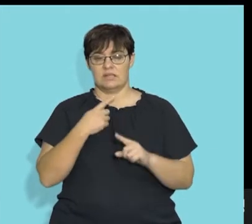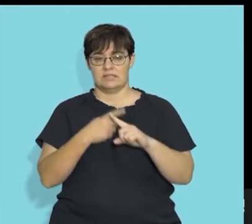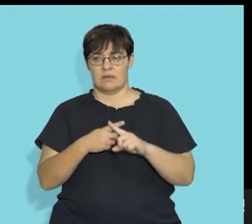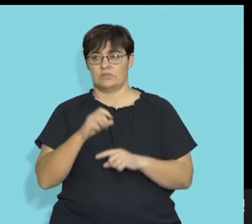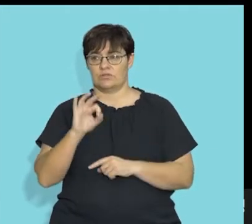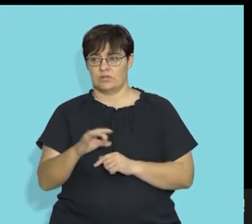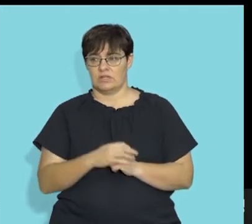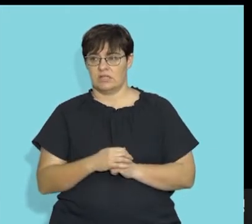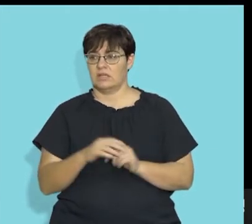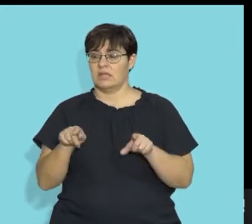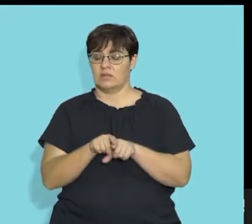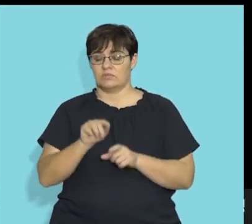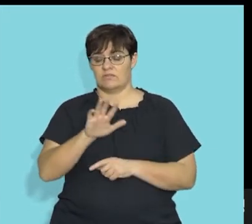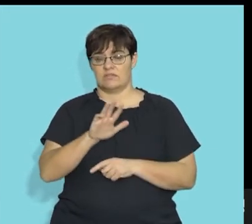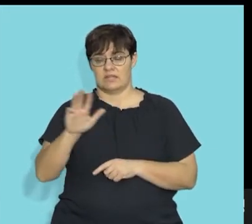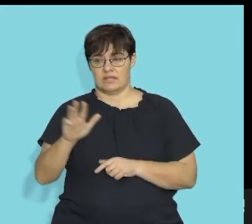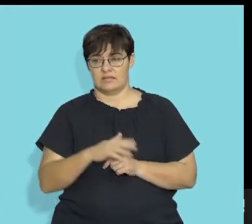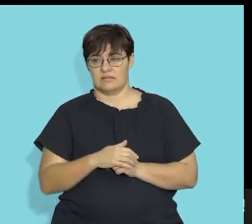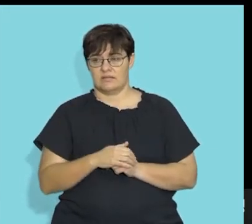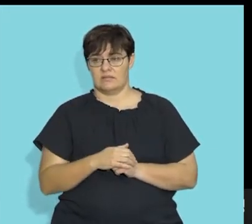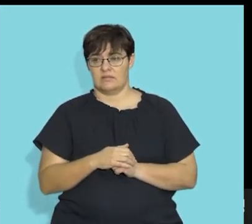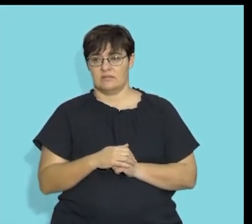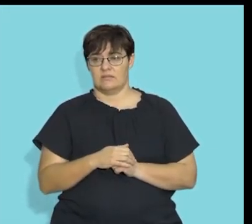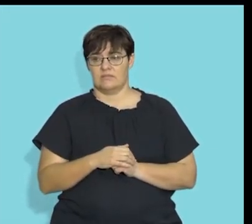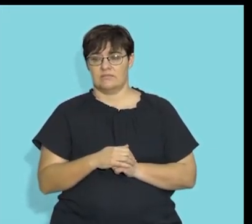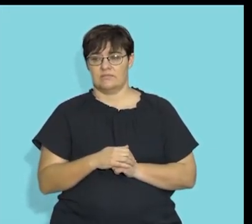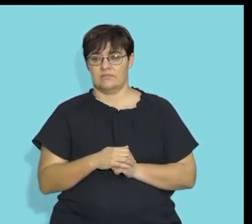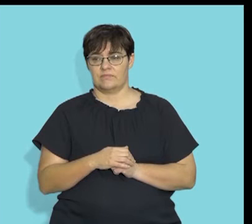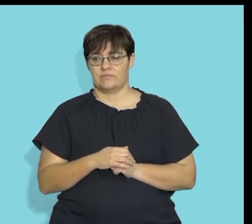14 times 3 is equal to 59.